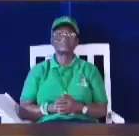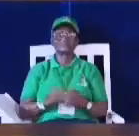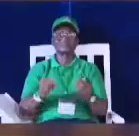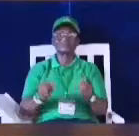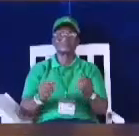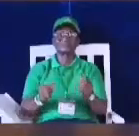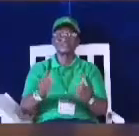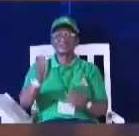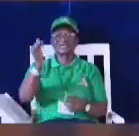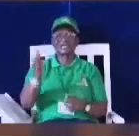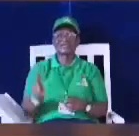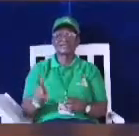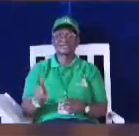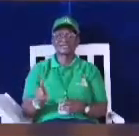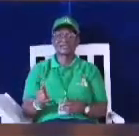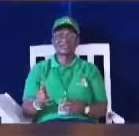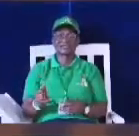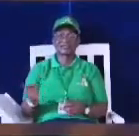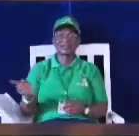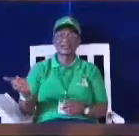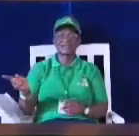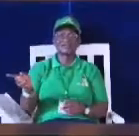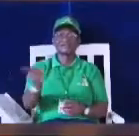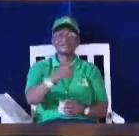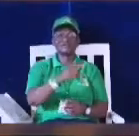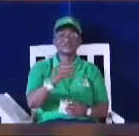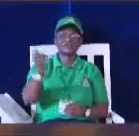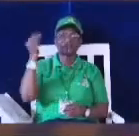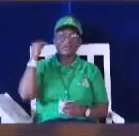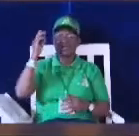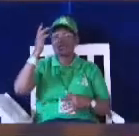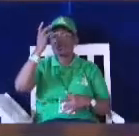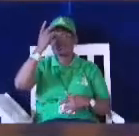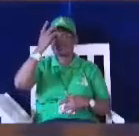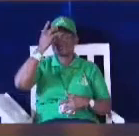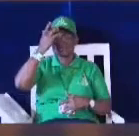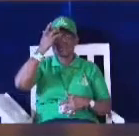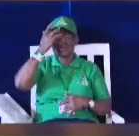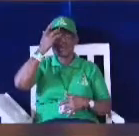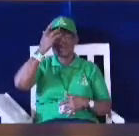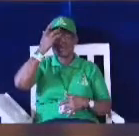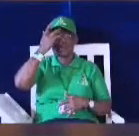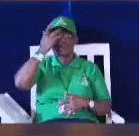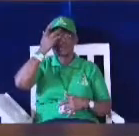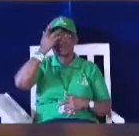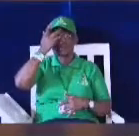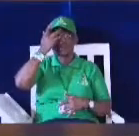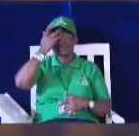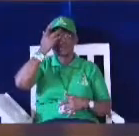Immediately you were saved,